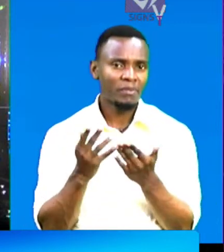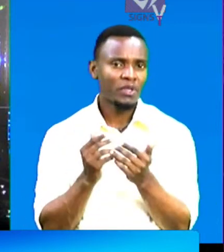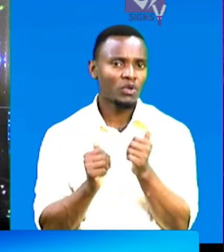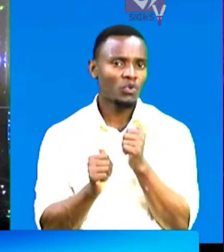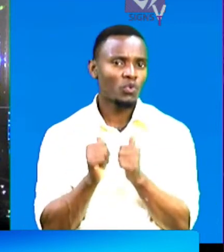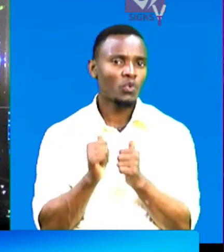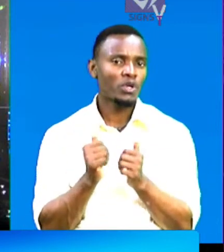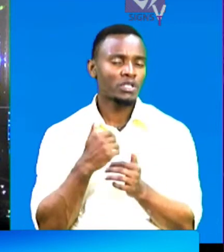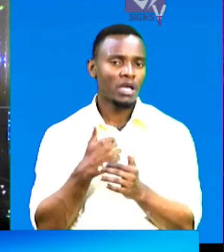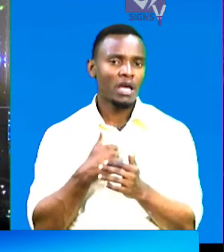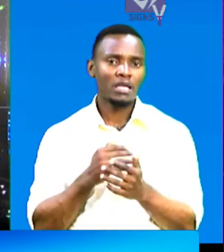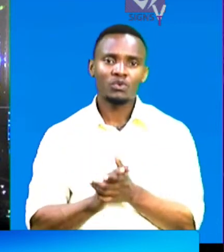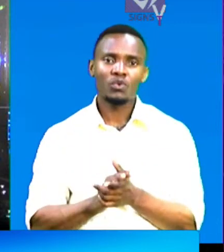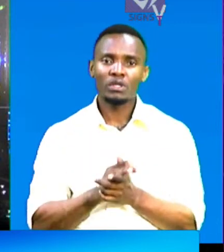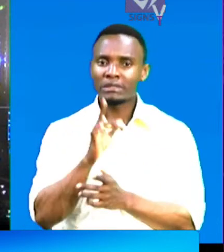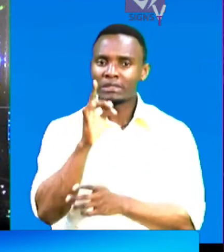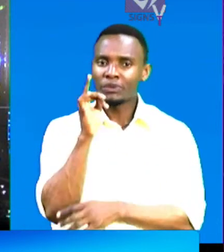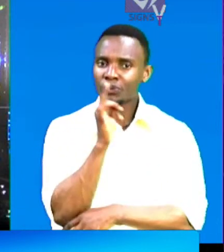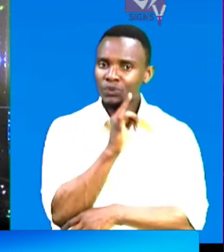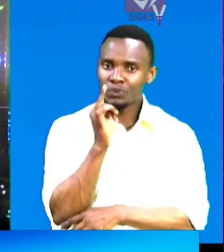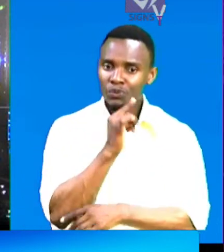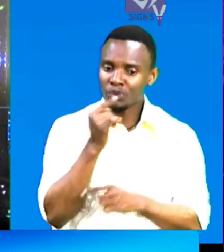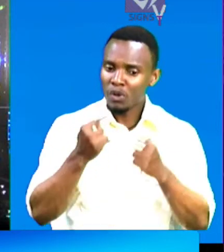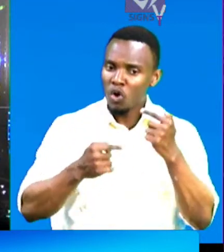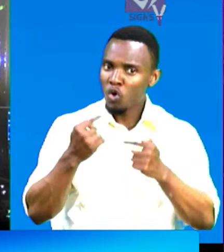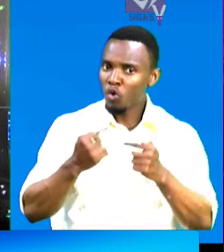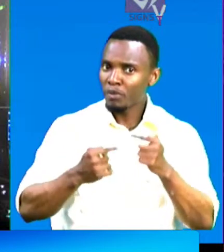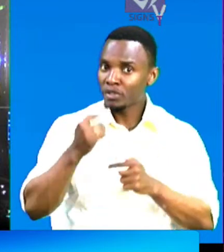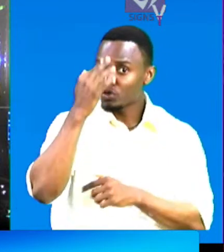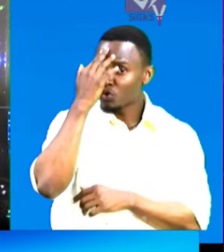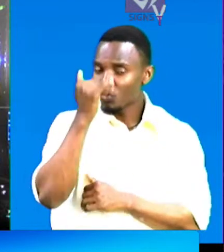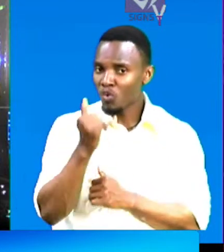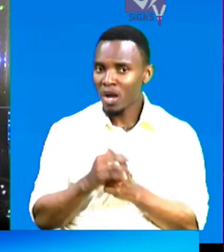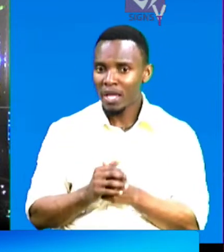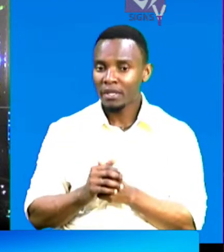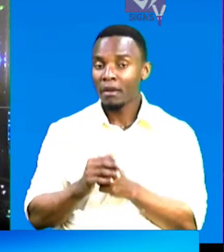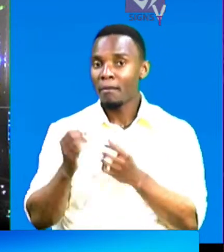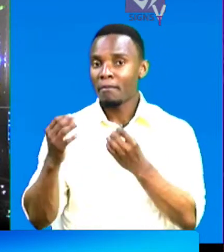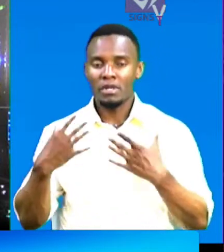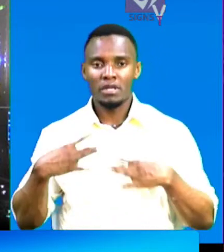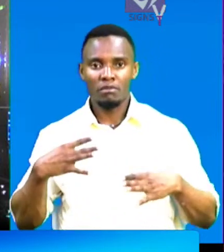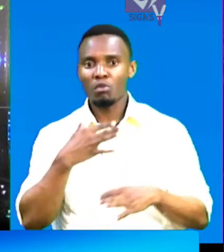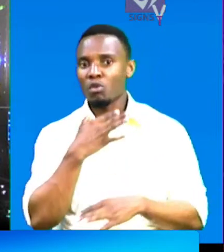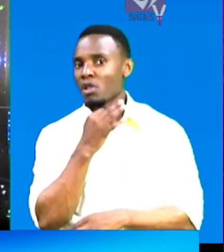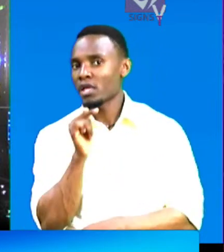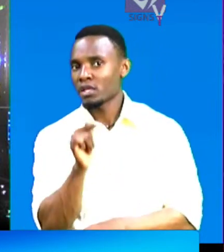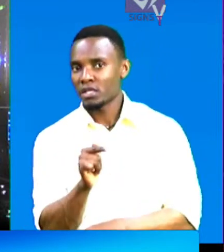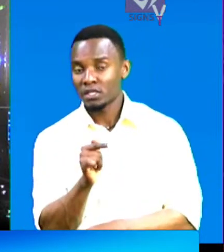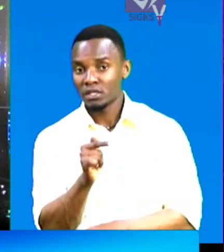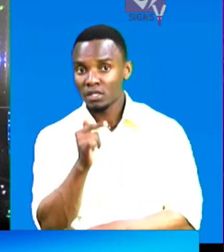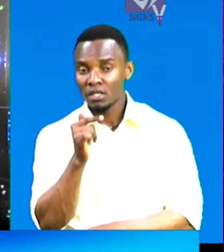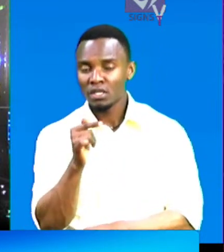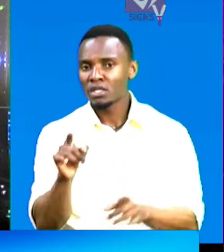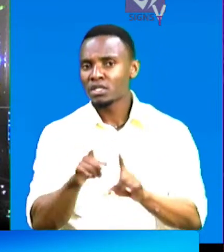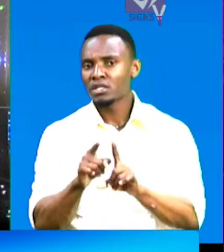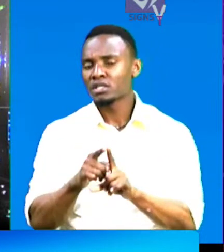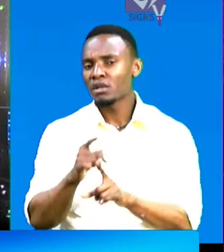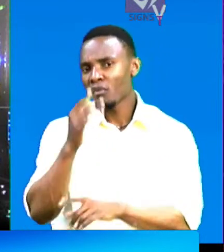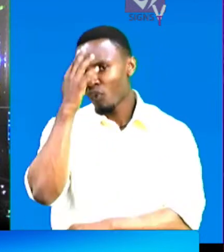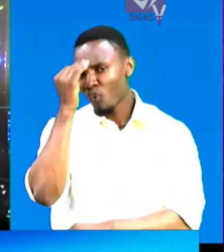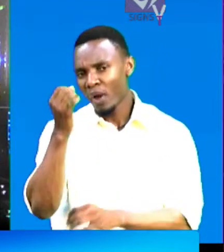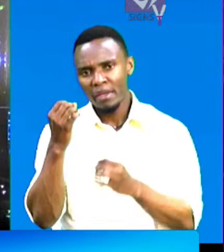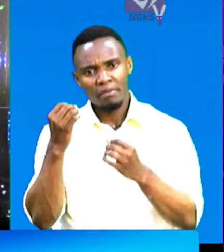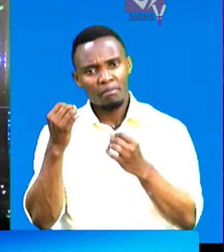has stiff competition because it's the most preferred. And why is it most